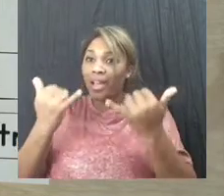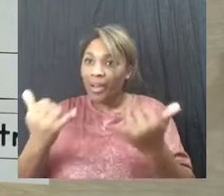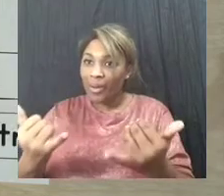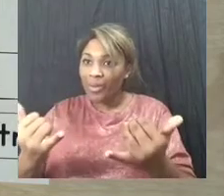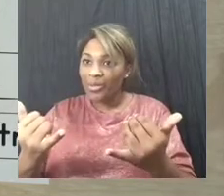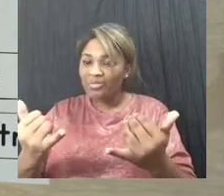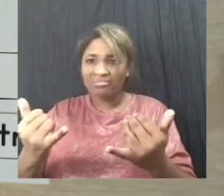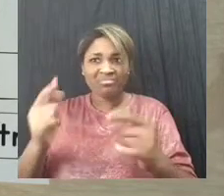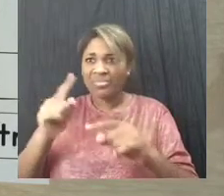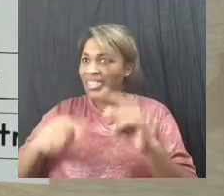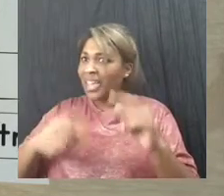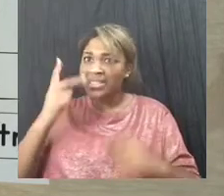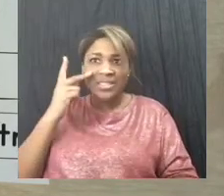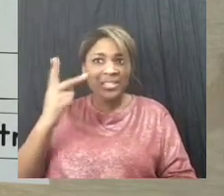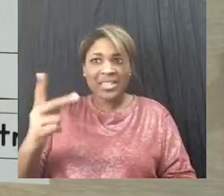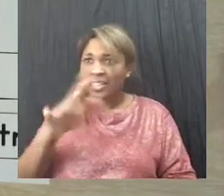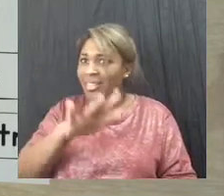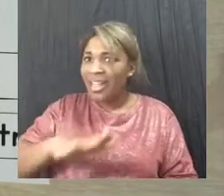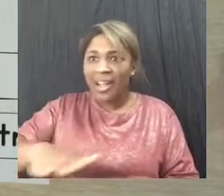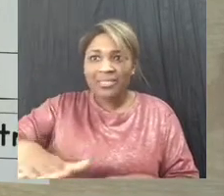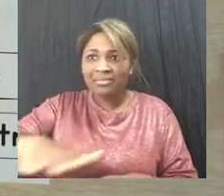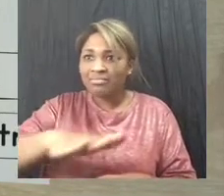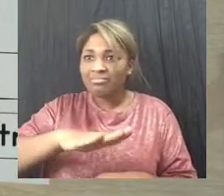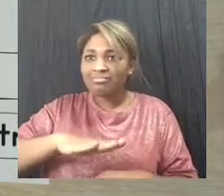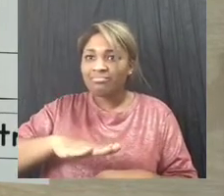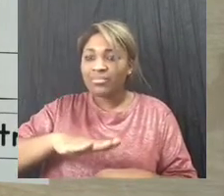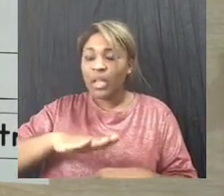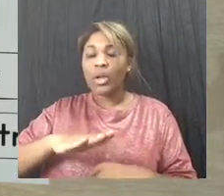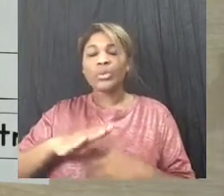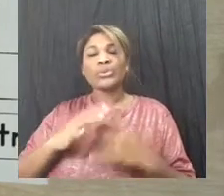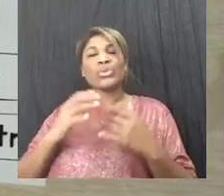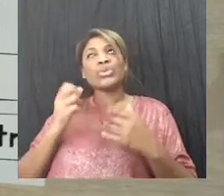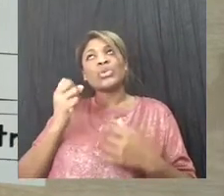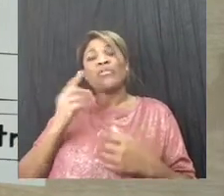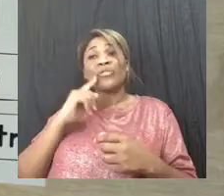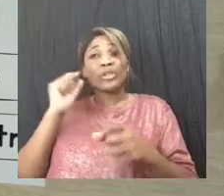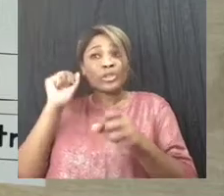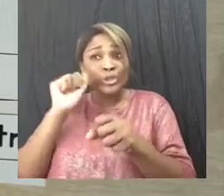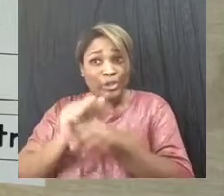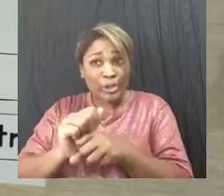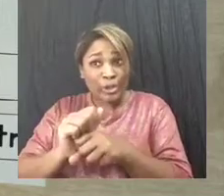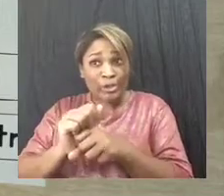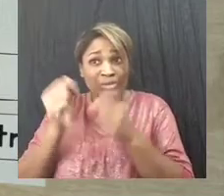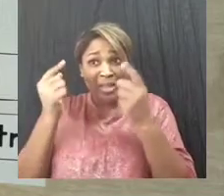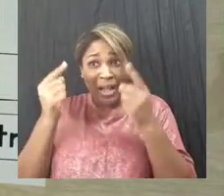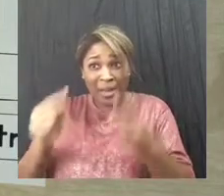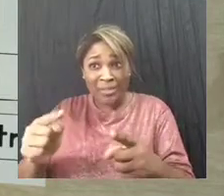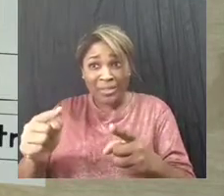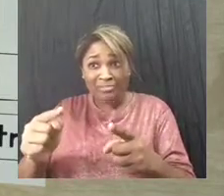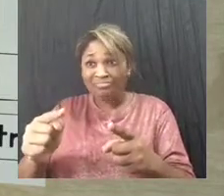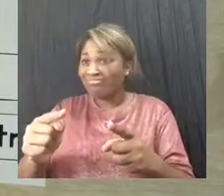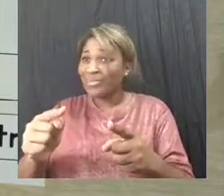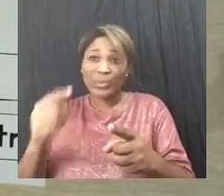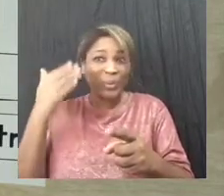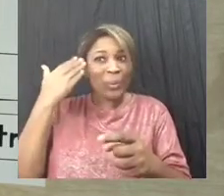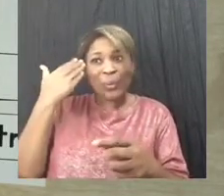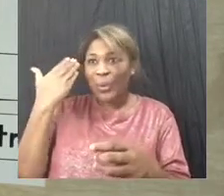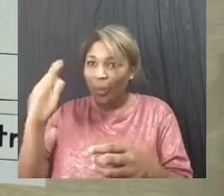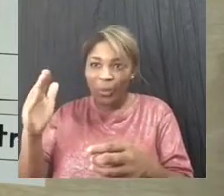we can't see the land. So we don't know for sure that this land